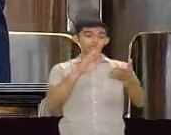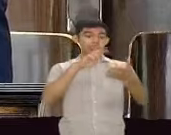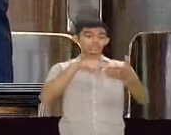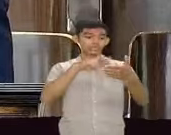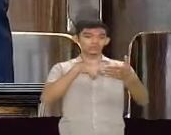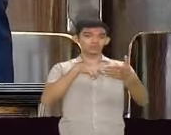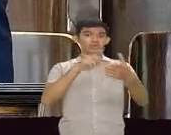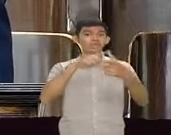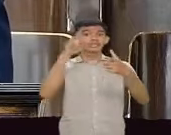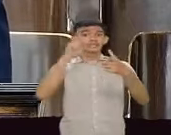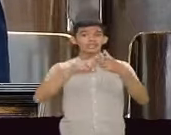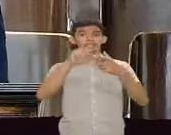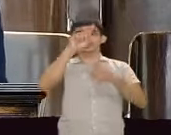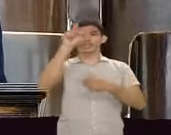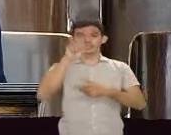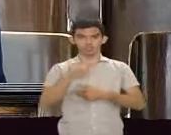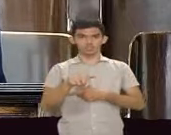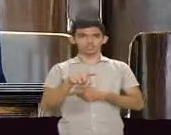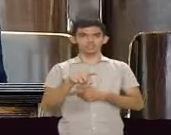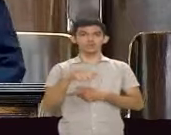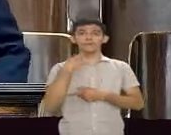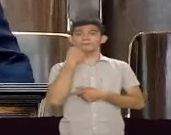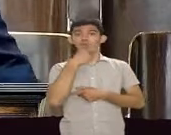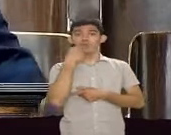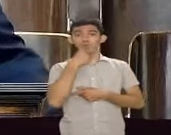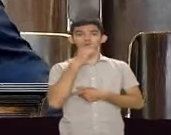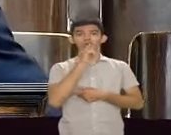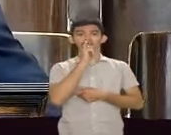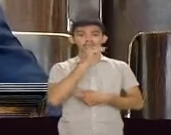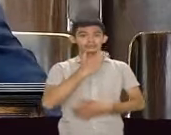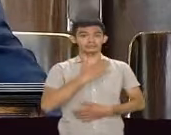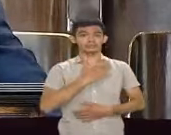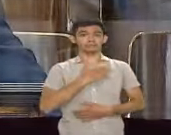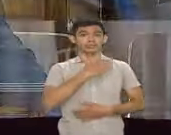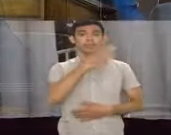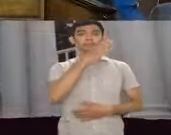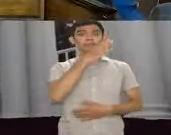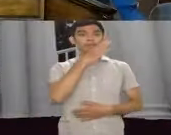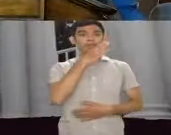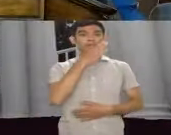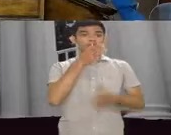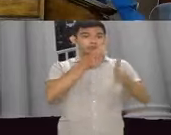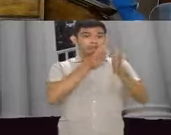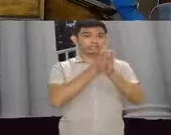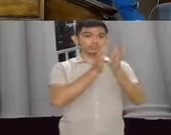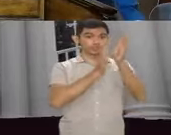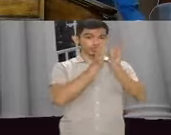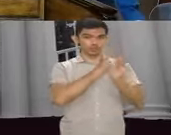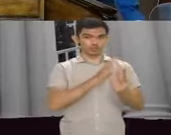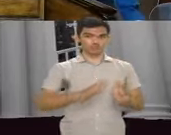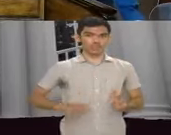karon, nakapangutanan mo, bitaw, no? Who is my mother? In